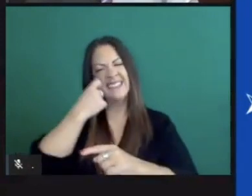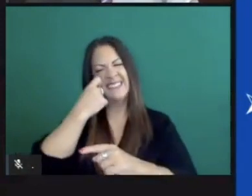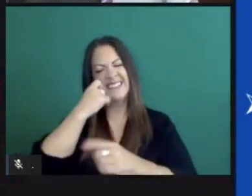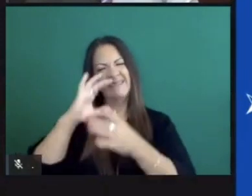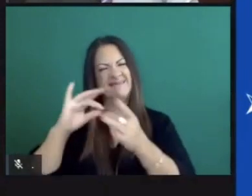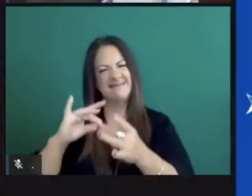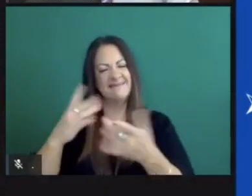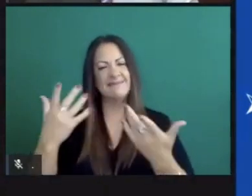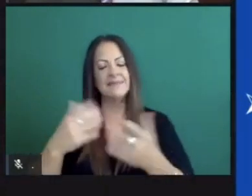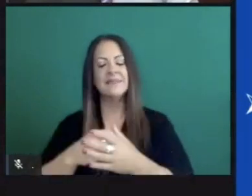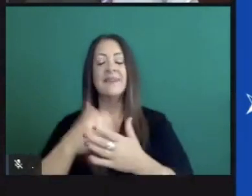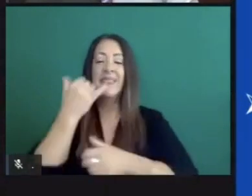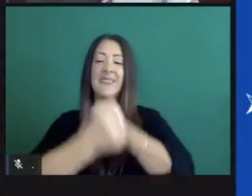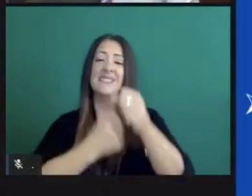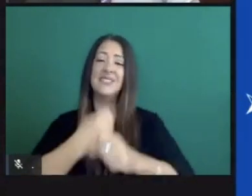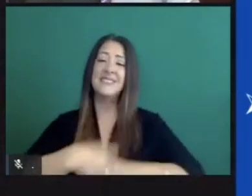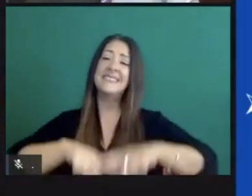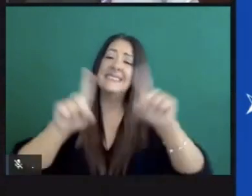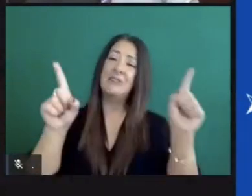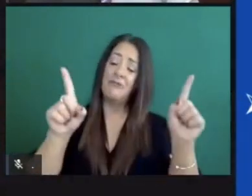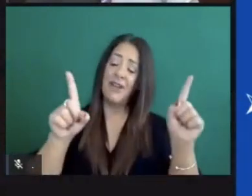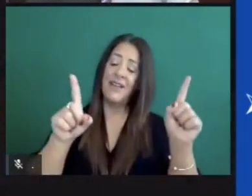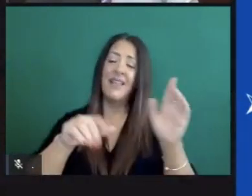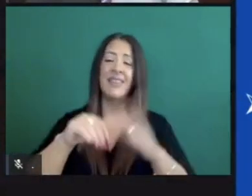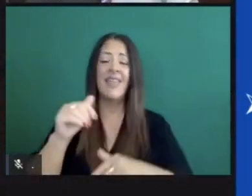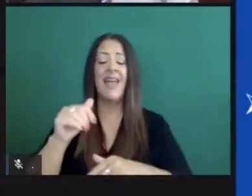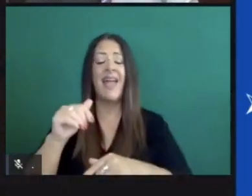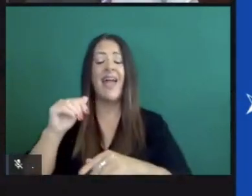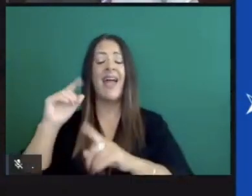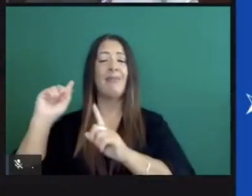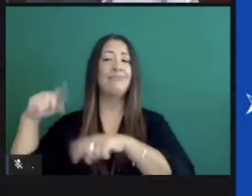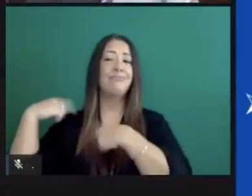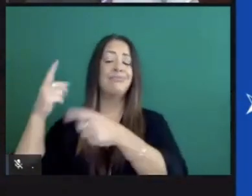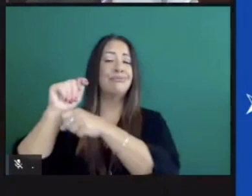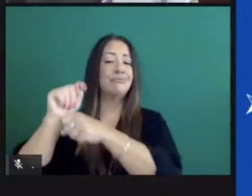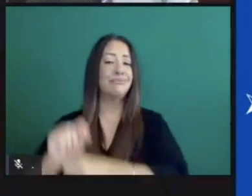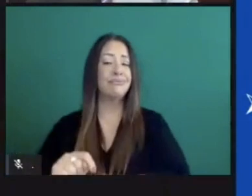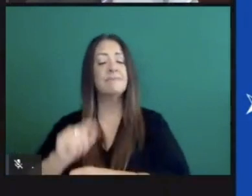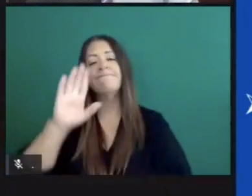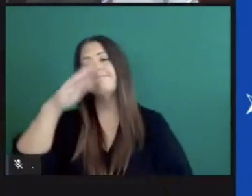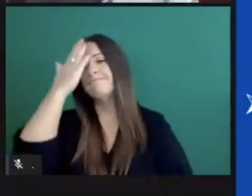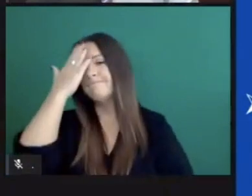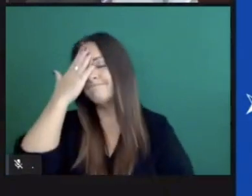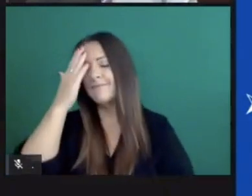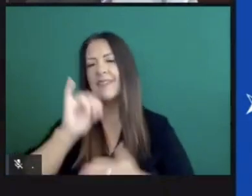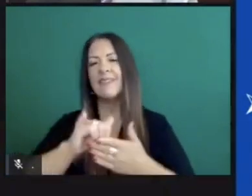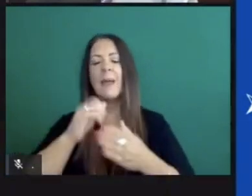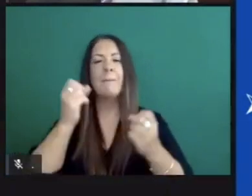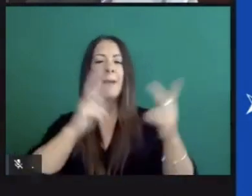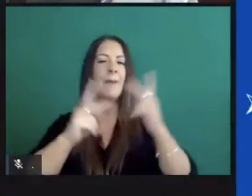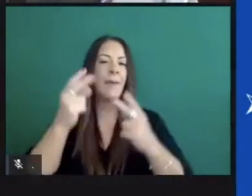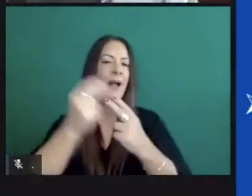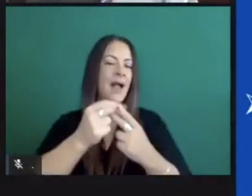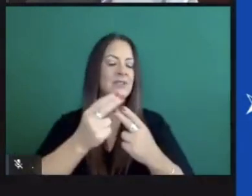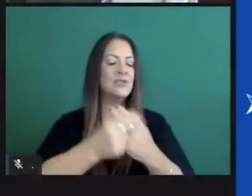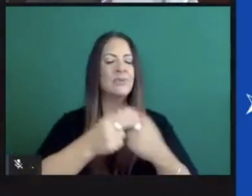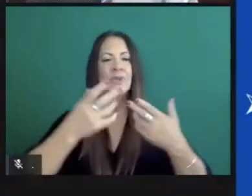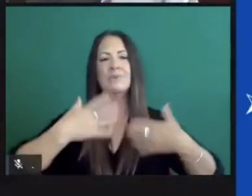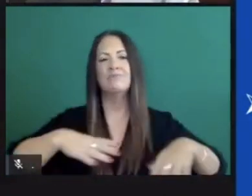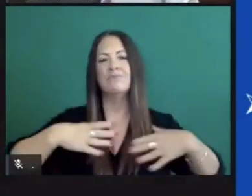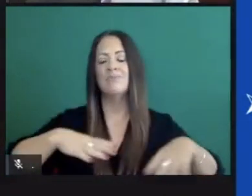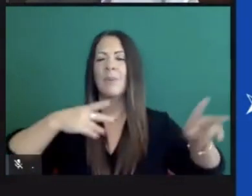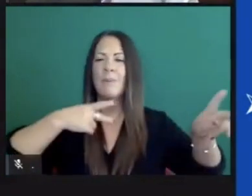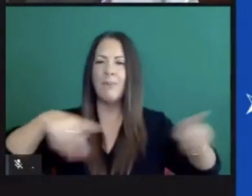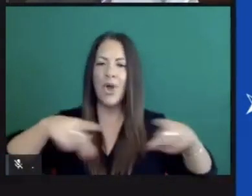will look different this year throughout the state. So some traditional celebrations, such as the parties, costume parties, and door-to-door